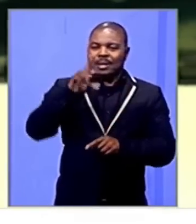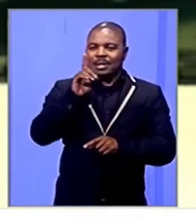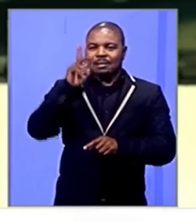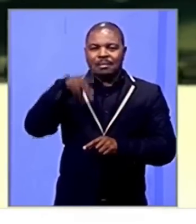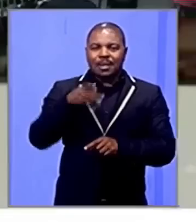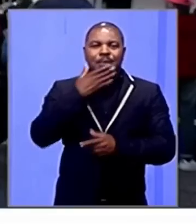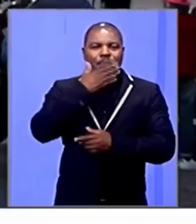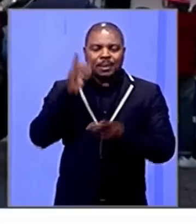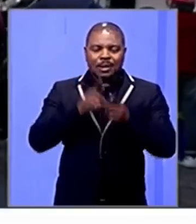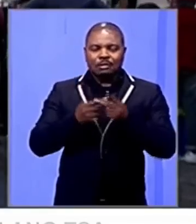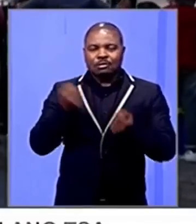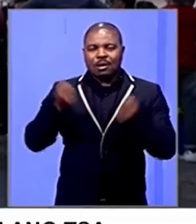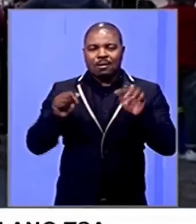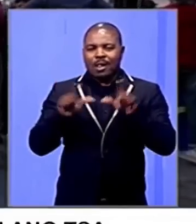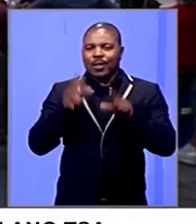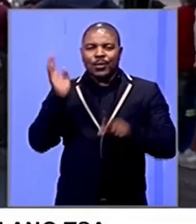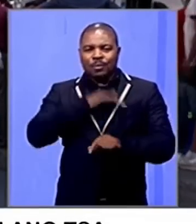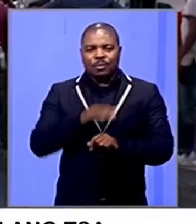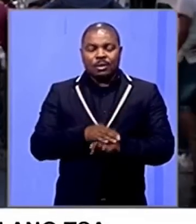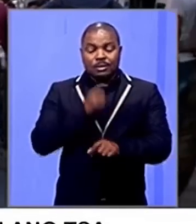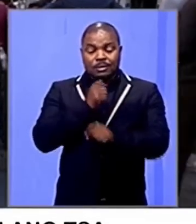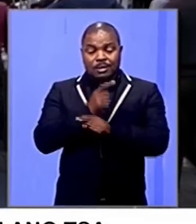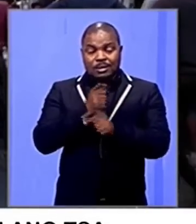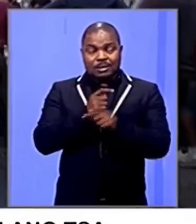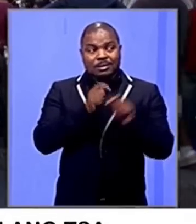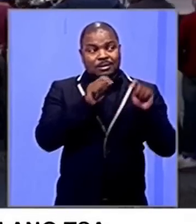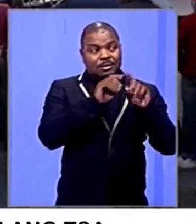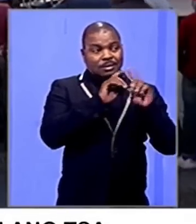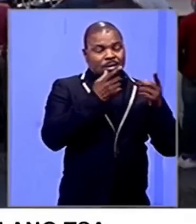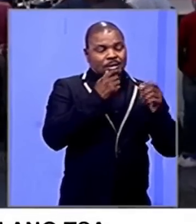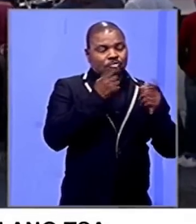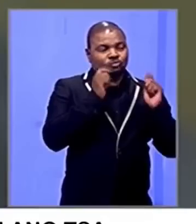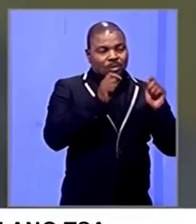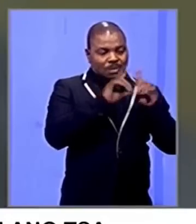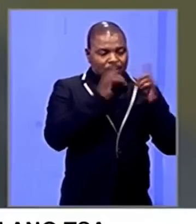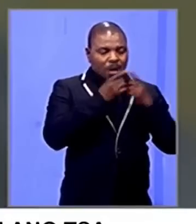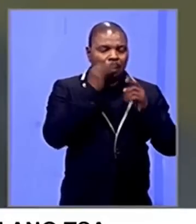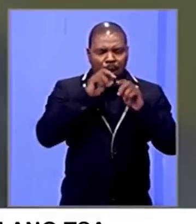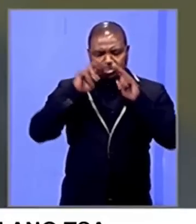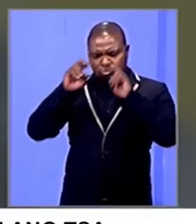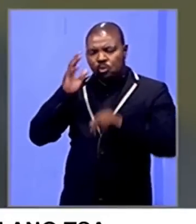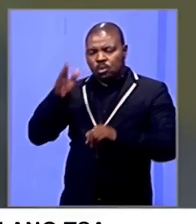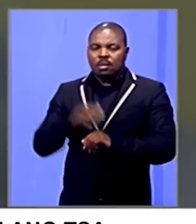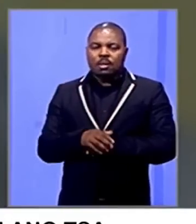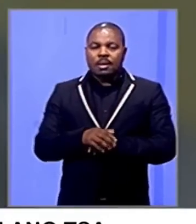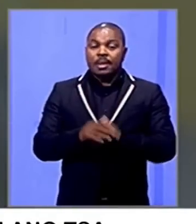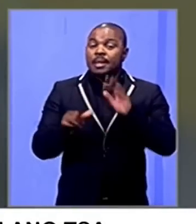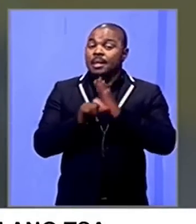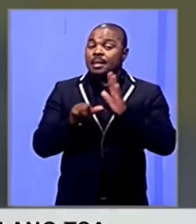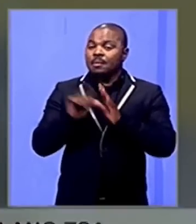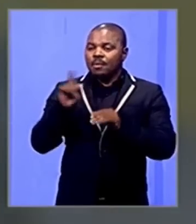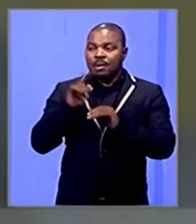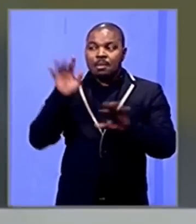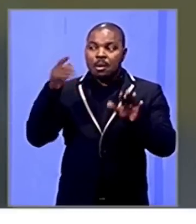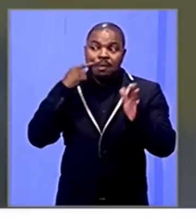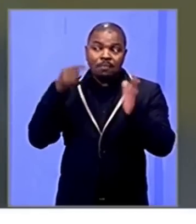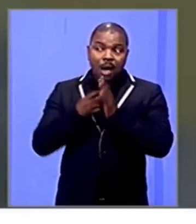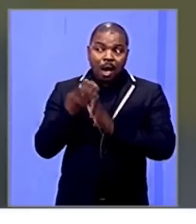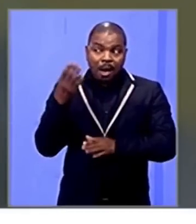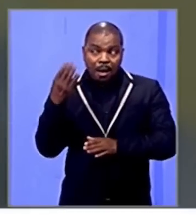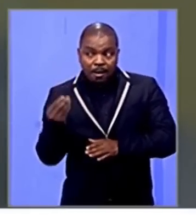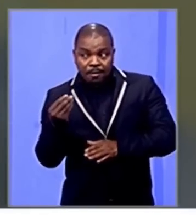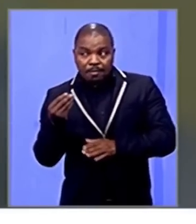di-driver's license. Lefapha la dipalangwang le re le tla fuputsa ditlaleho tsena. It's important for those that have evidence and documentary